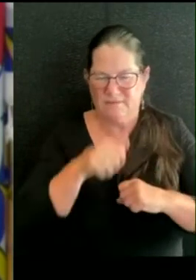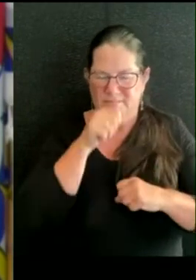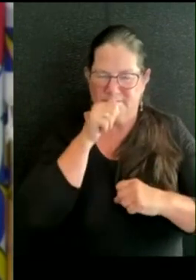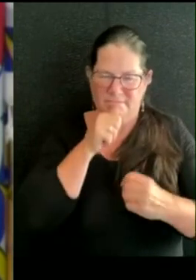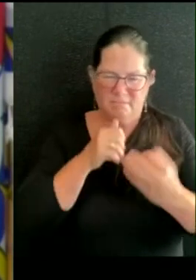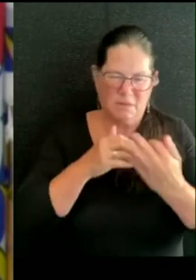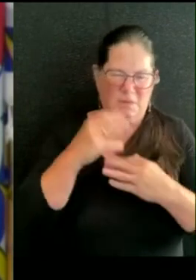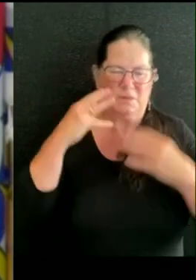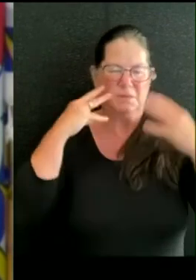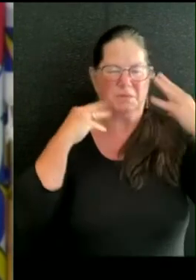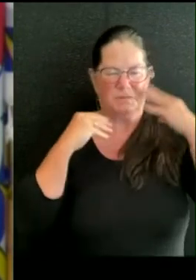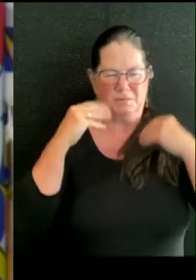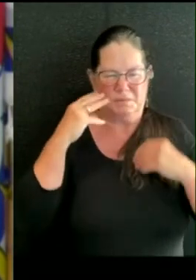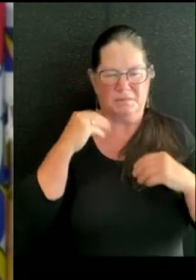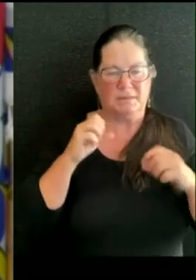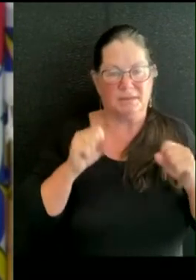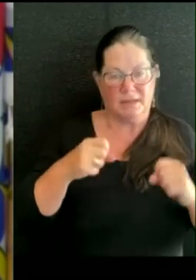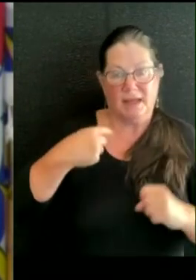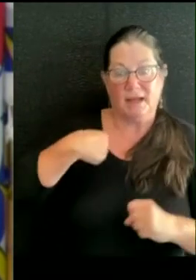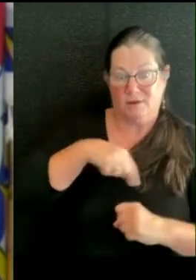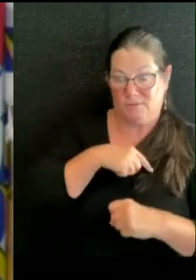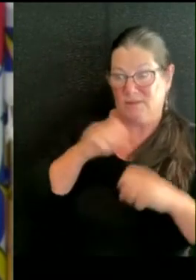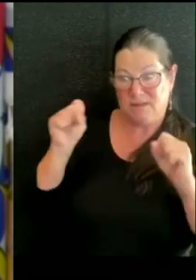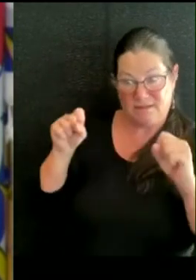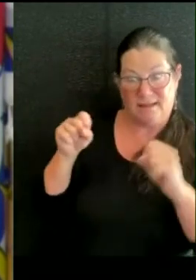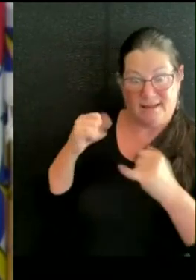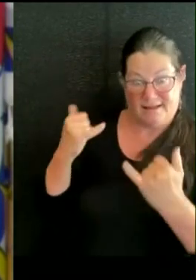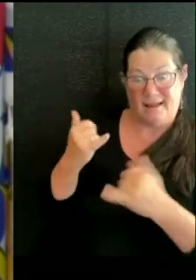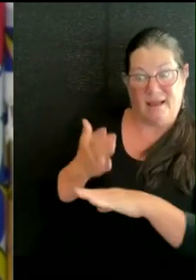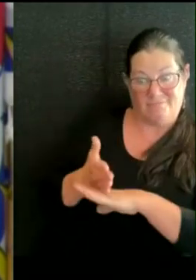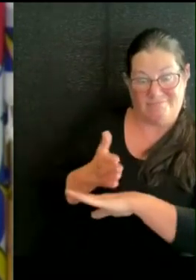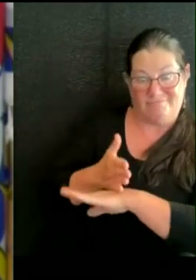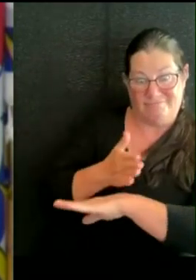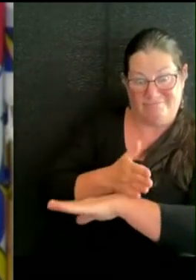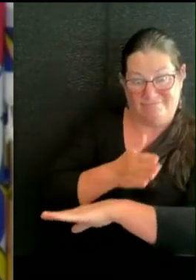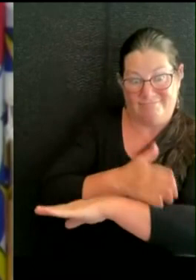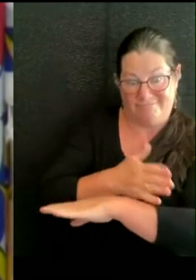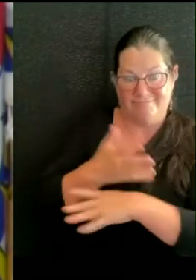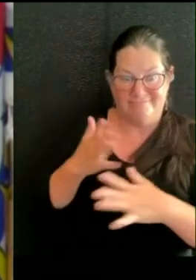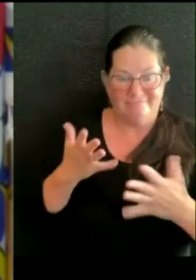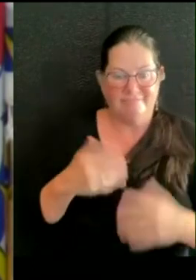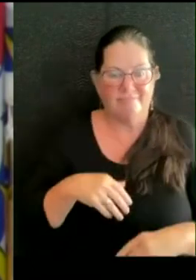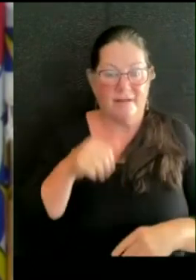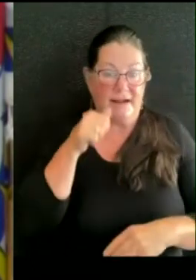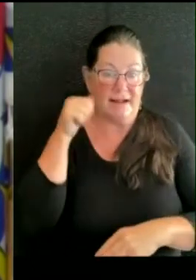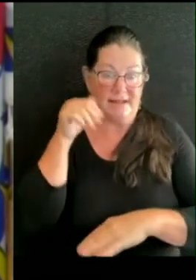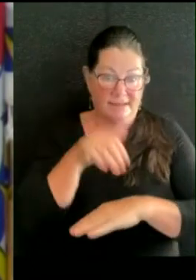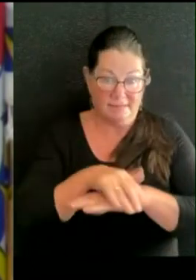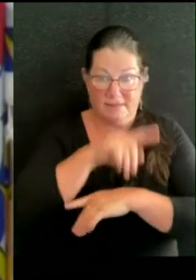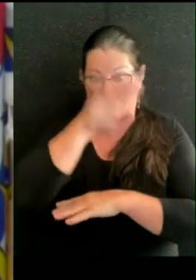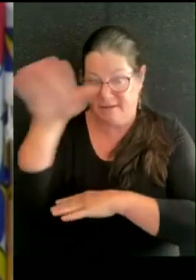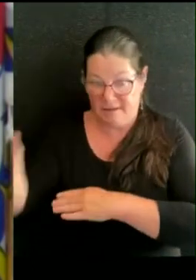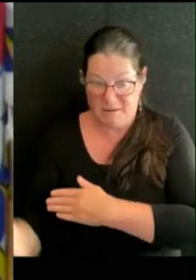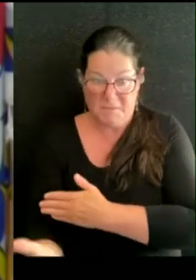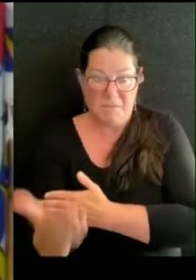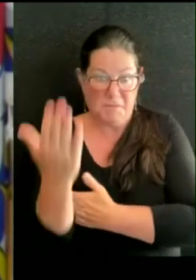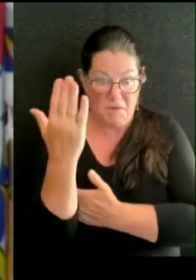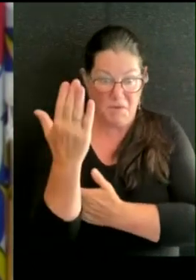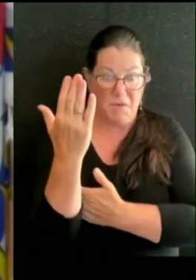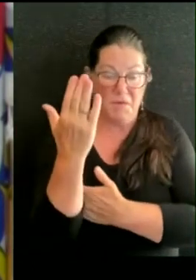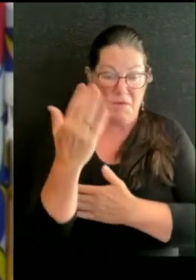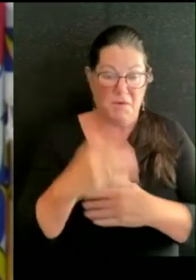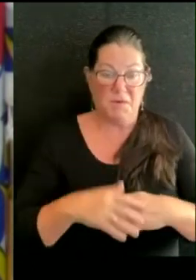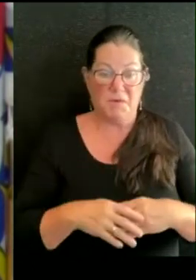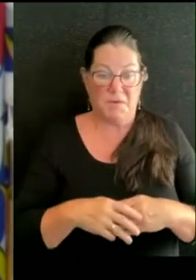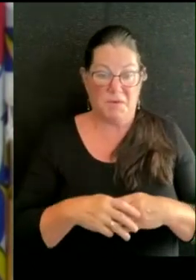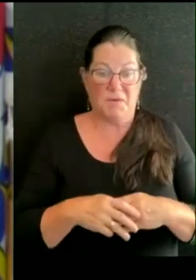share is that this morning, last night and this morning, Brad and I signed off on the lifting of the evacuation order for